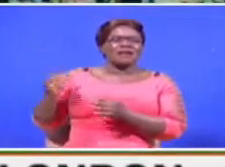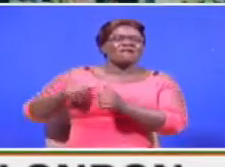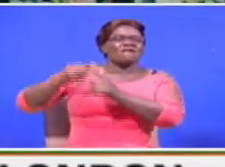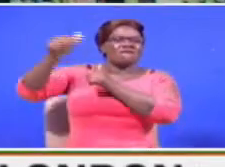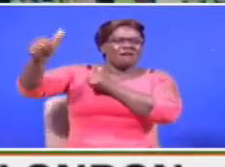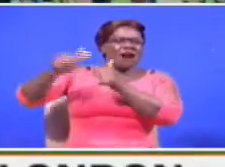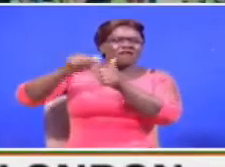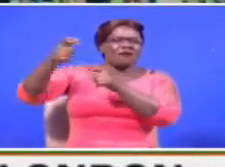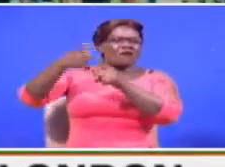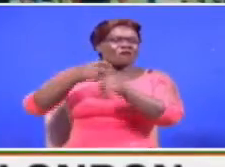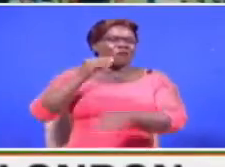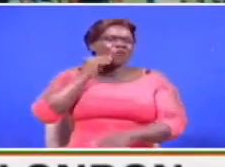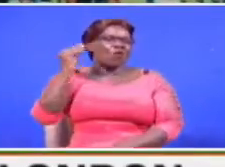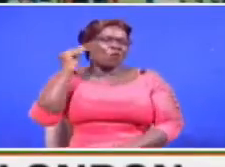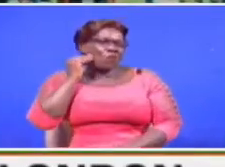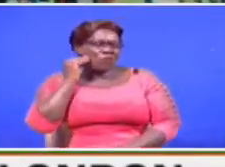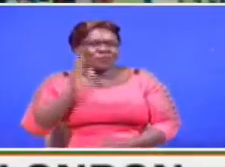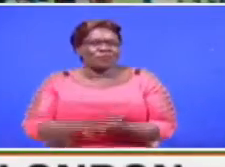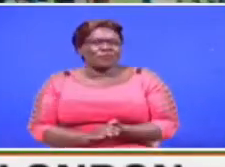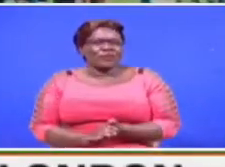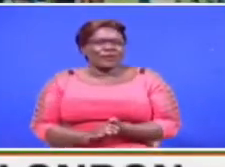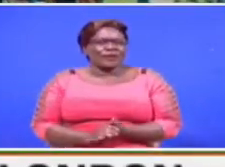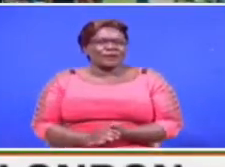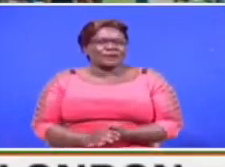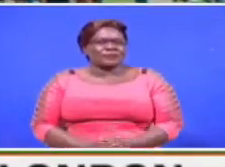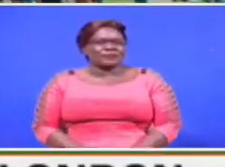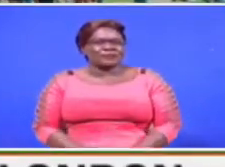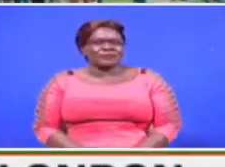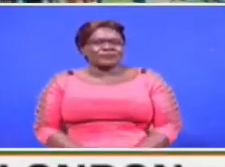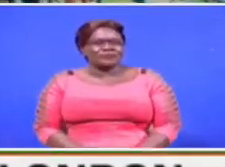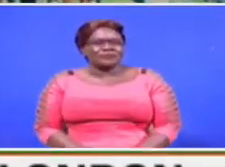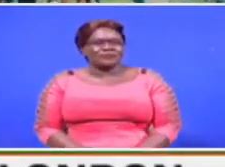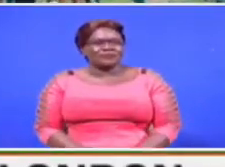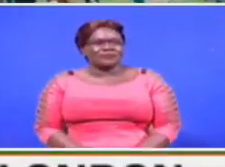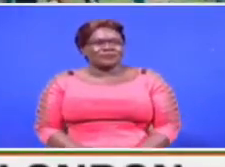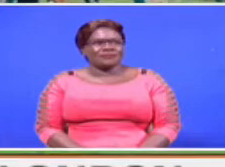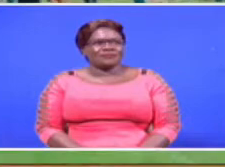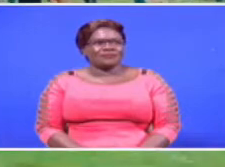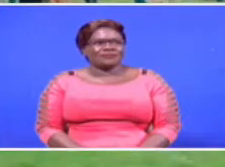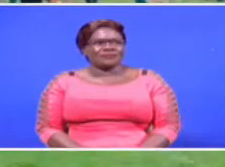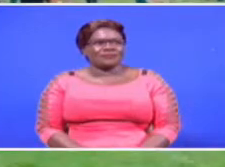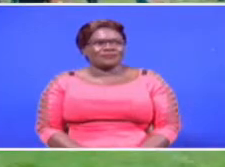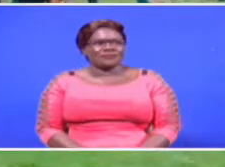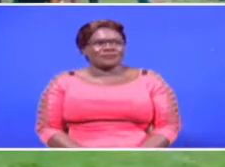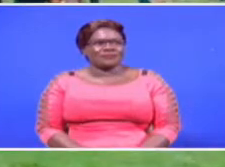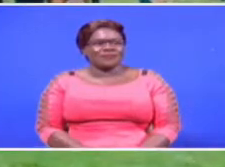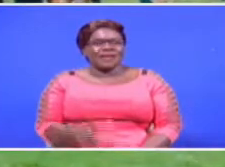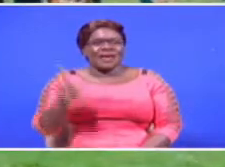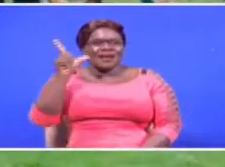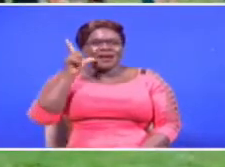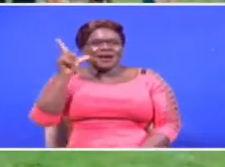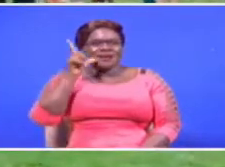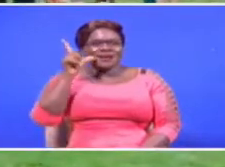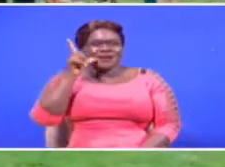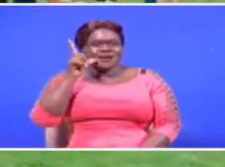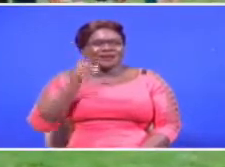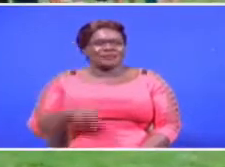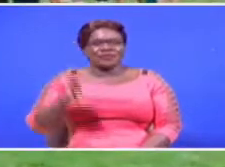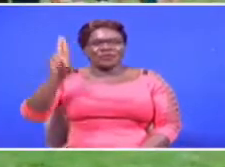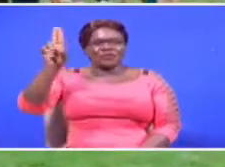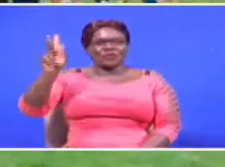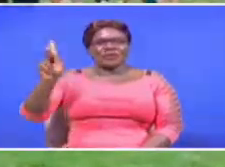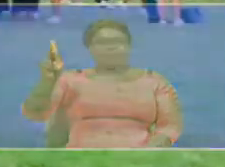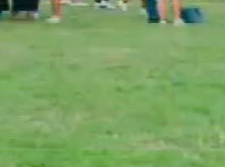far away from home. Timothy Otieno, KTN News, in London, the United Kingdom.